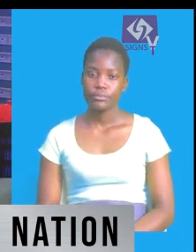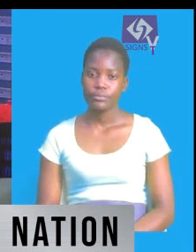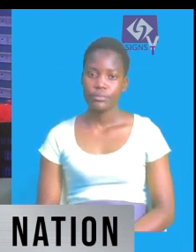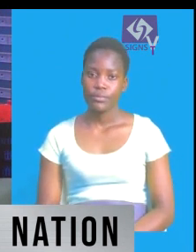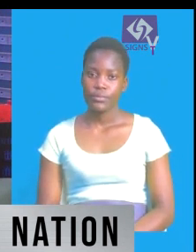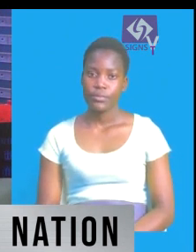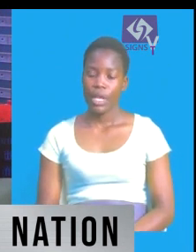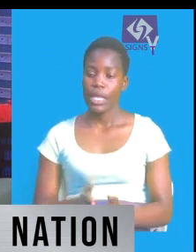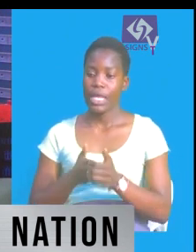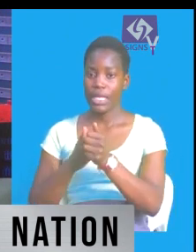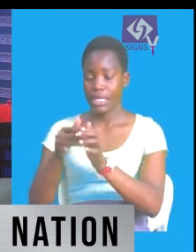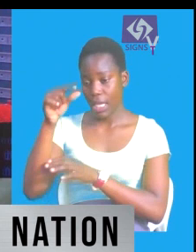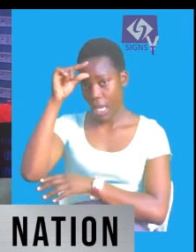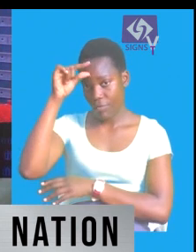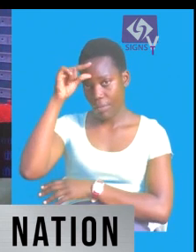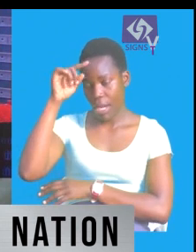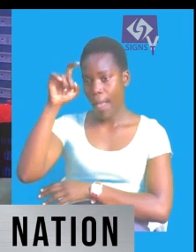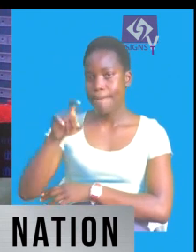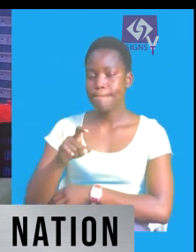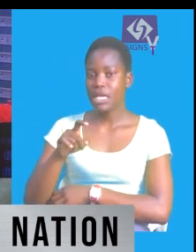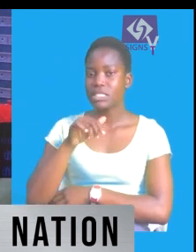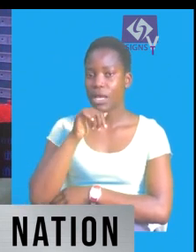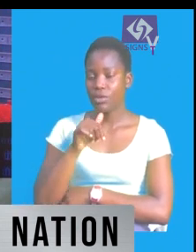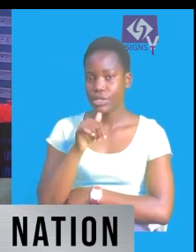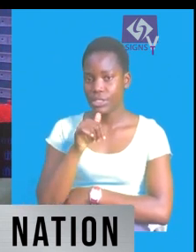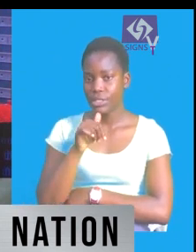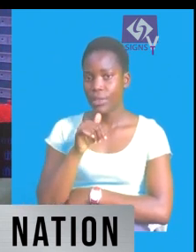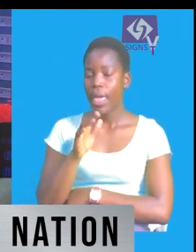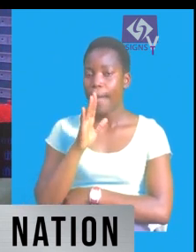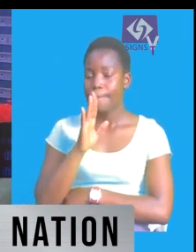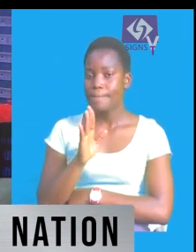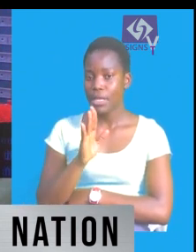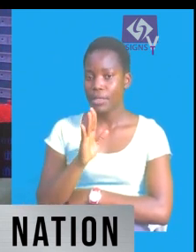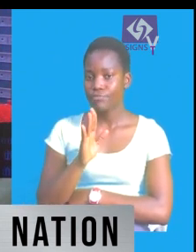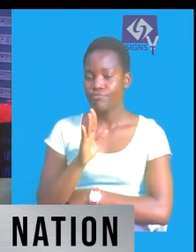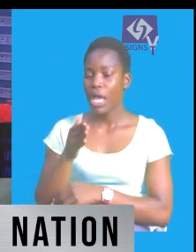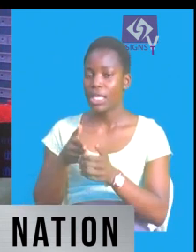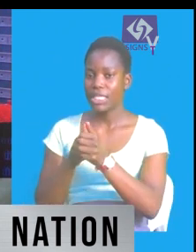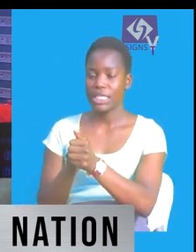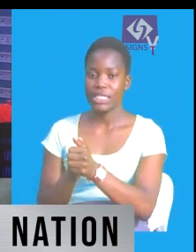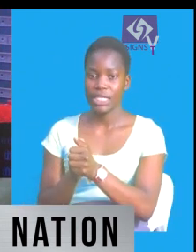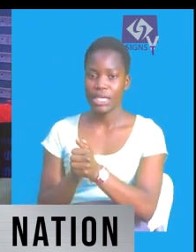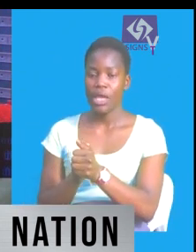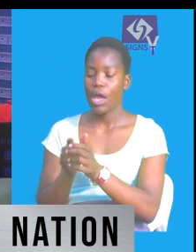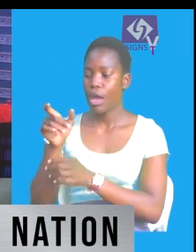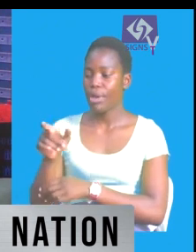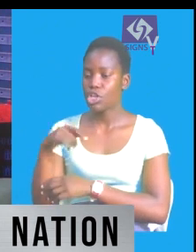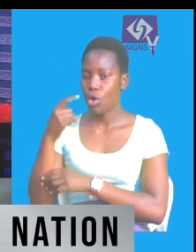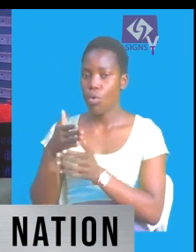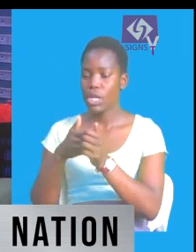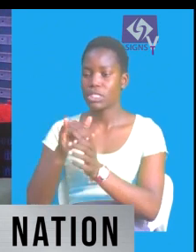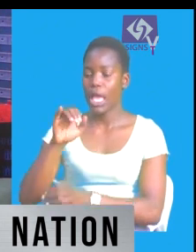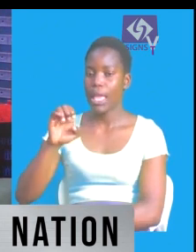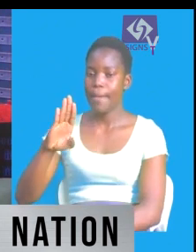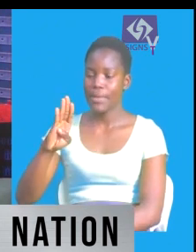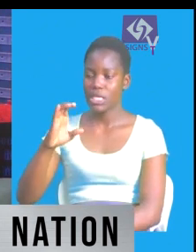the ruling government should not be, take monopoly of whoever takes charge of IBC